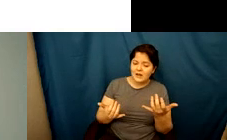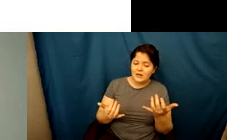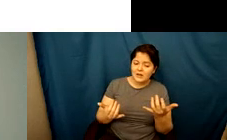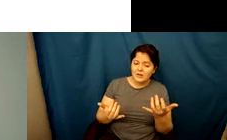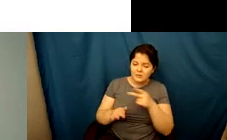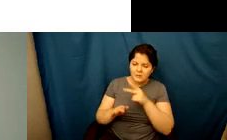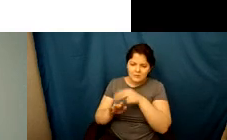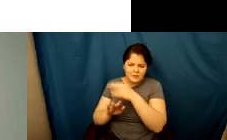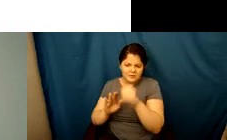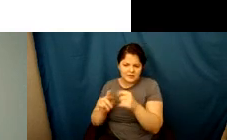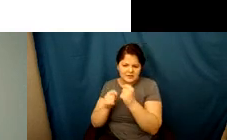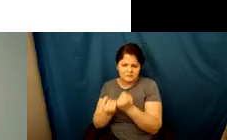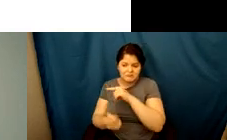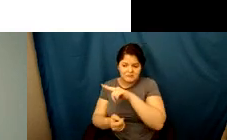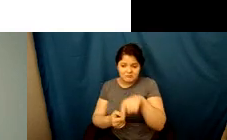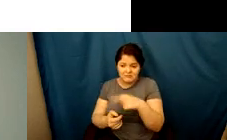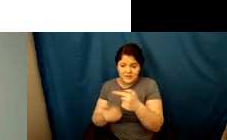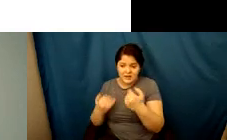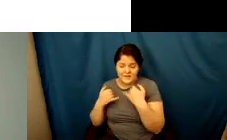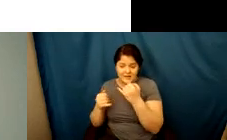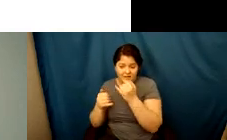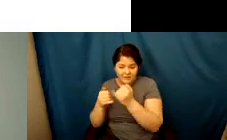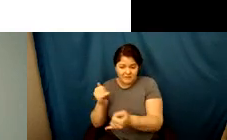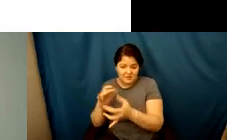project team, are there any final comments?